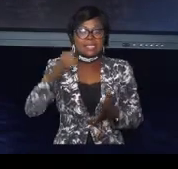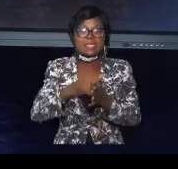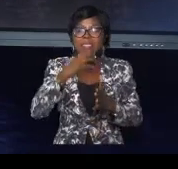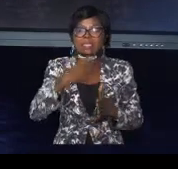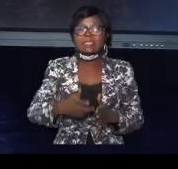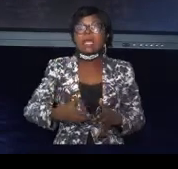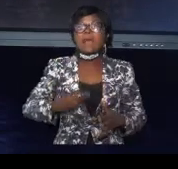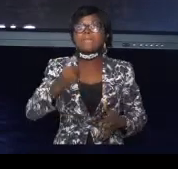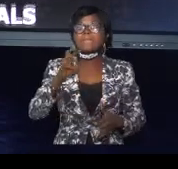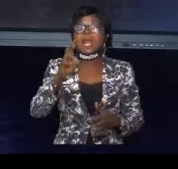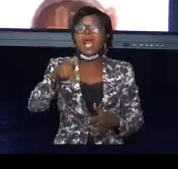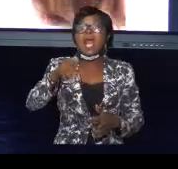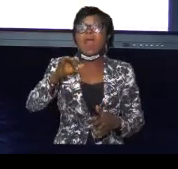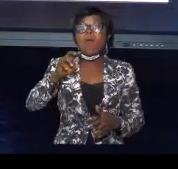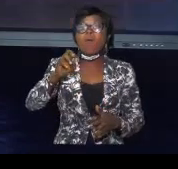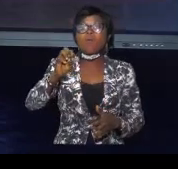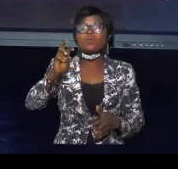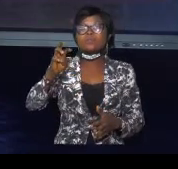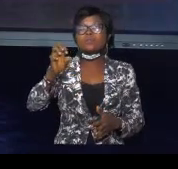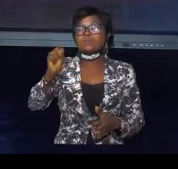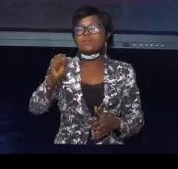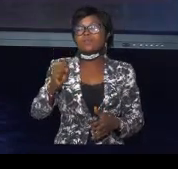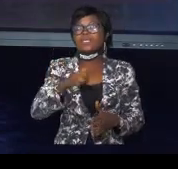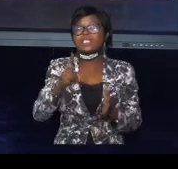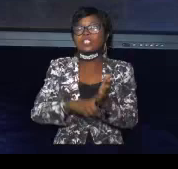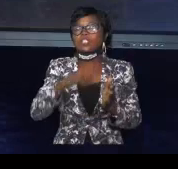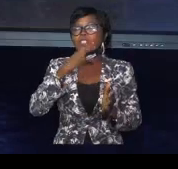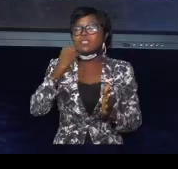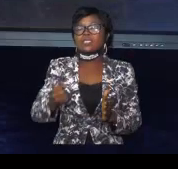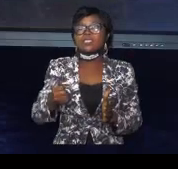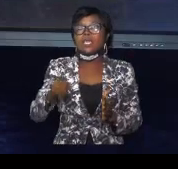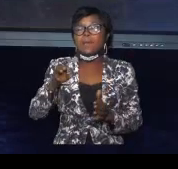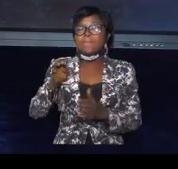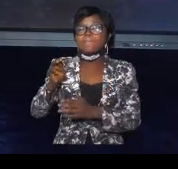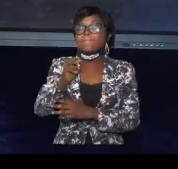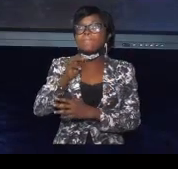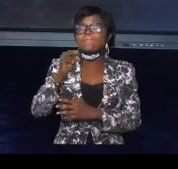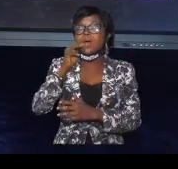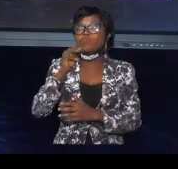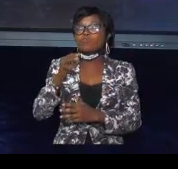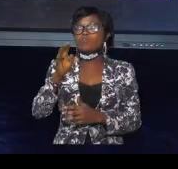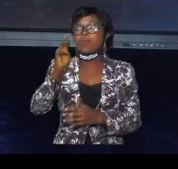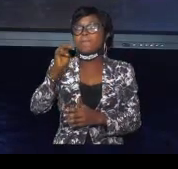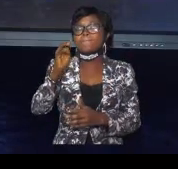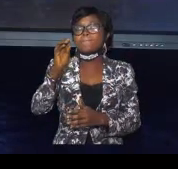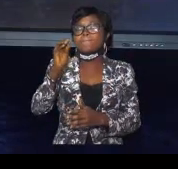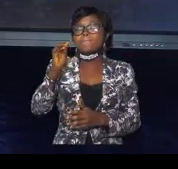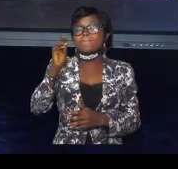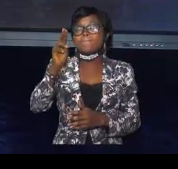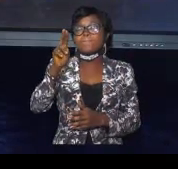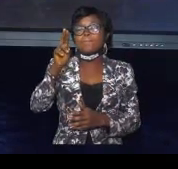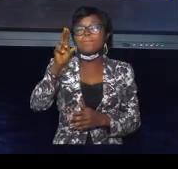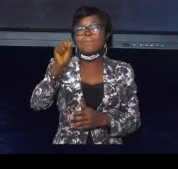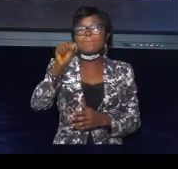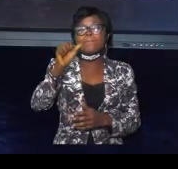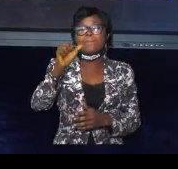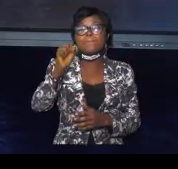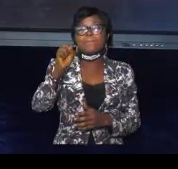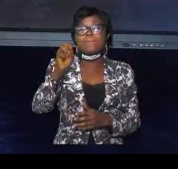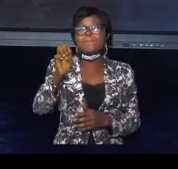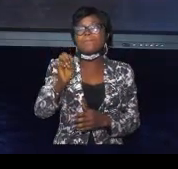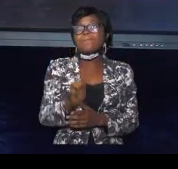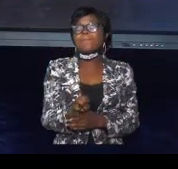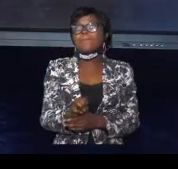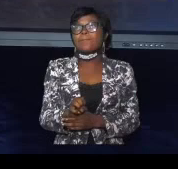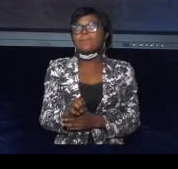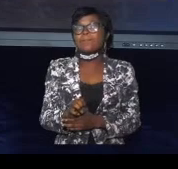P-R-O-W-L-S. It prowls. This is a mouse. Yes, you all have it. You see it